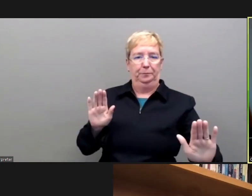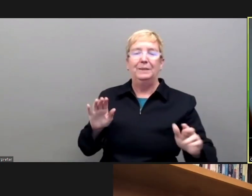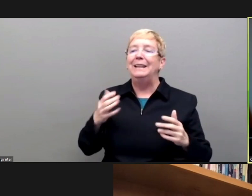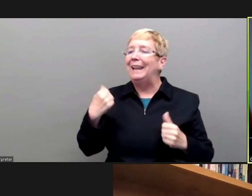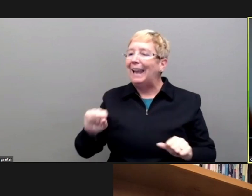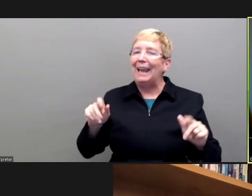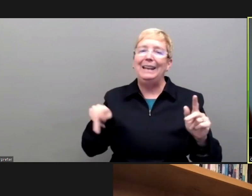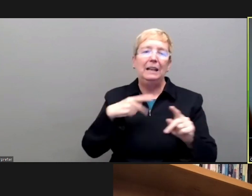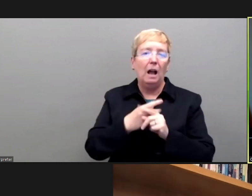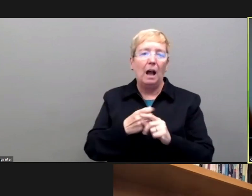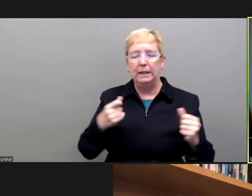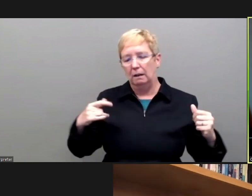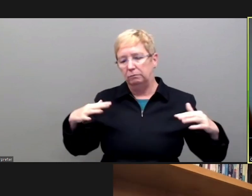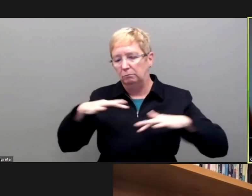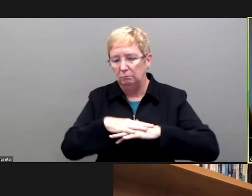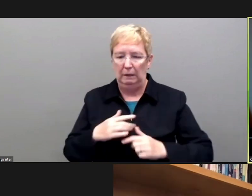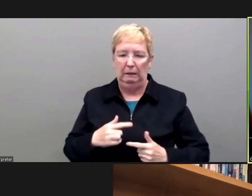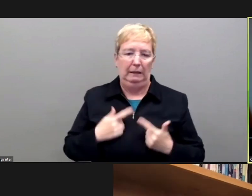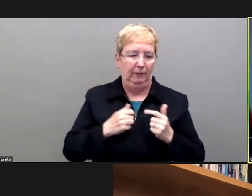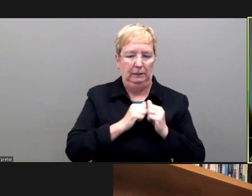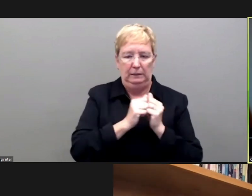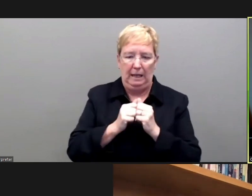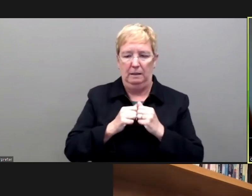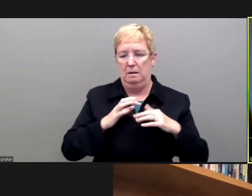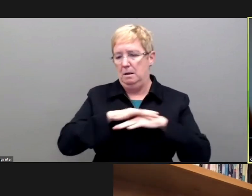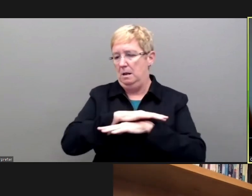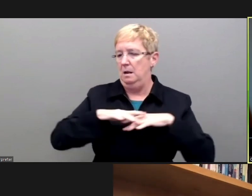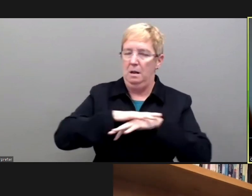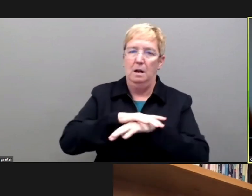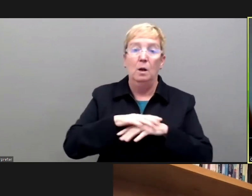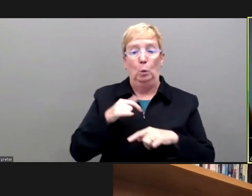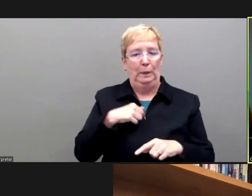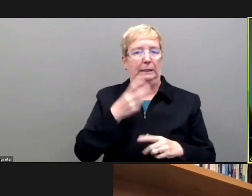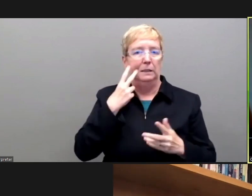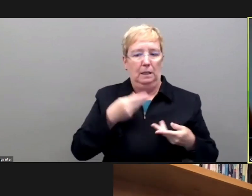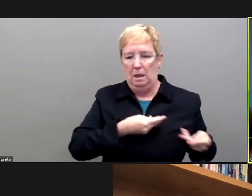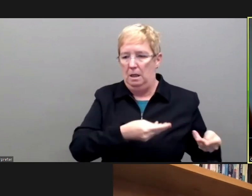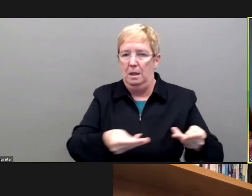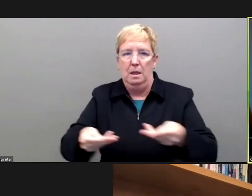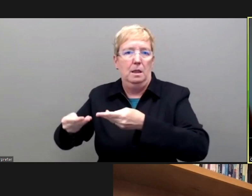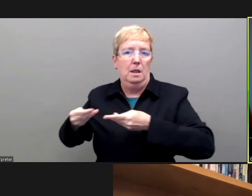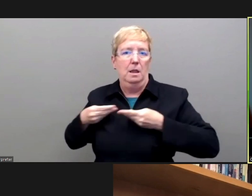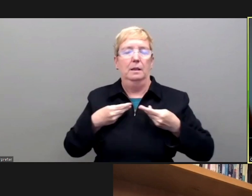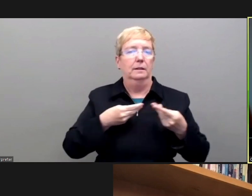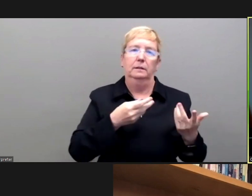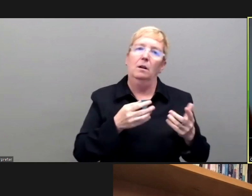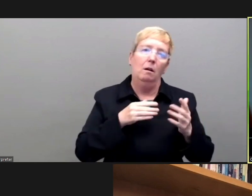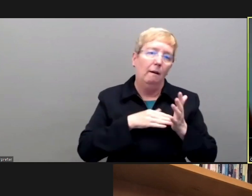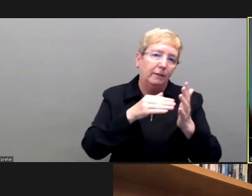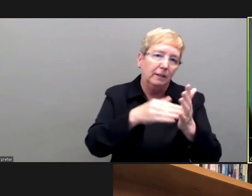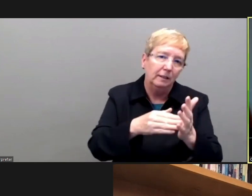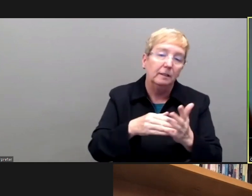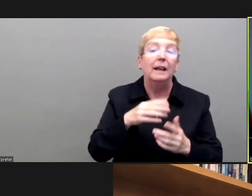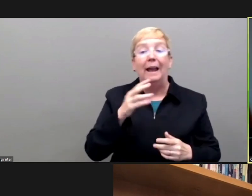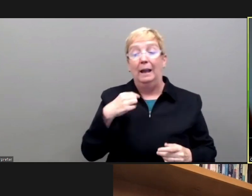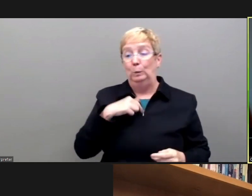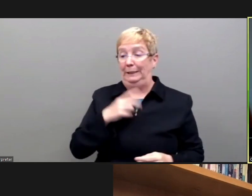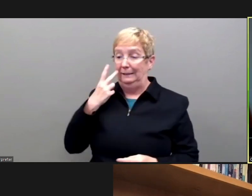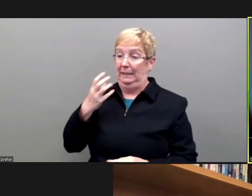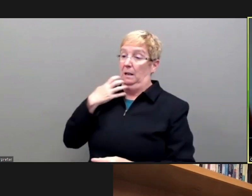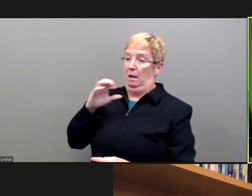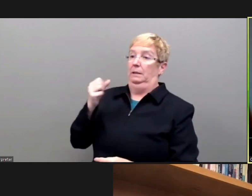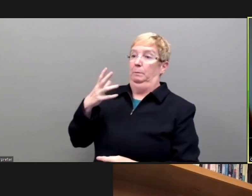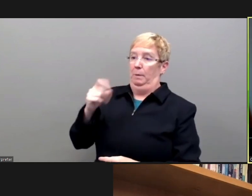facilities and corrections continue to be areas where we see spread, or areas that we identify as hotspots. And we